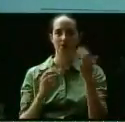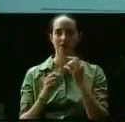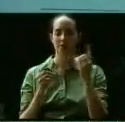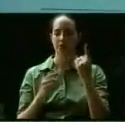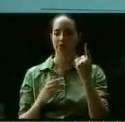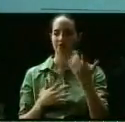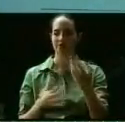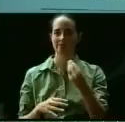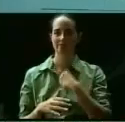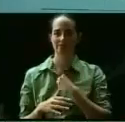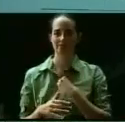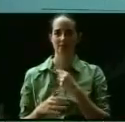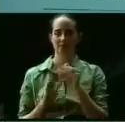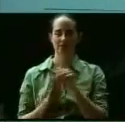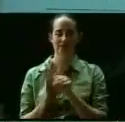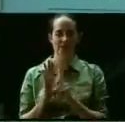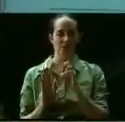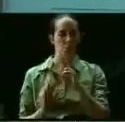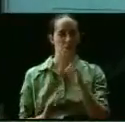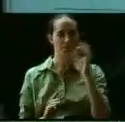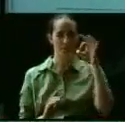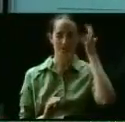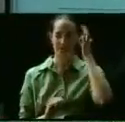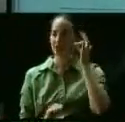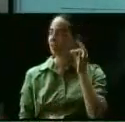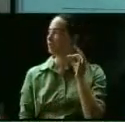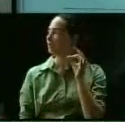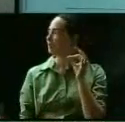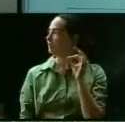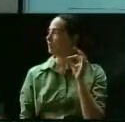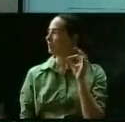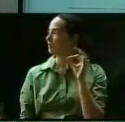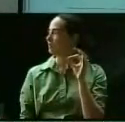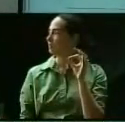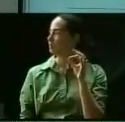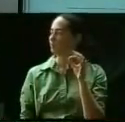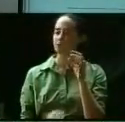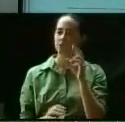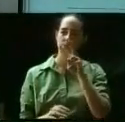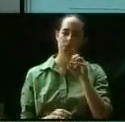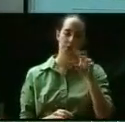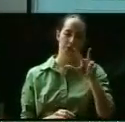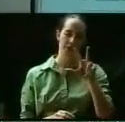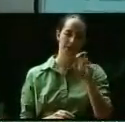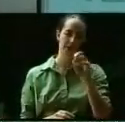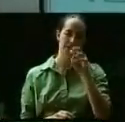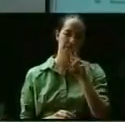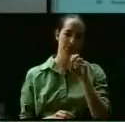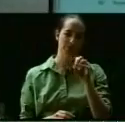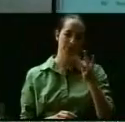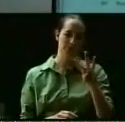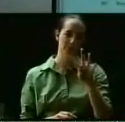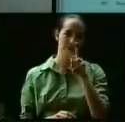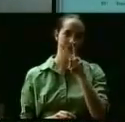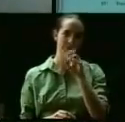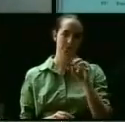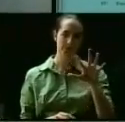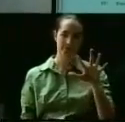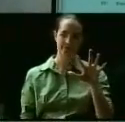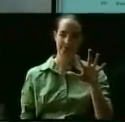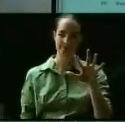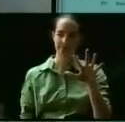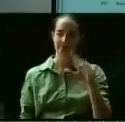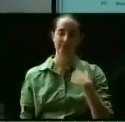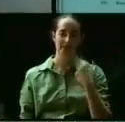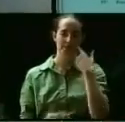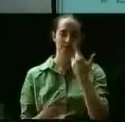original state or federal EPA report for 03, 04, or 05. I can